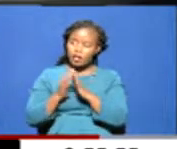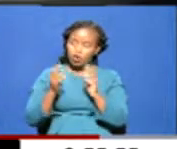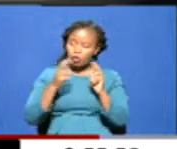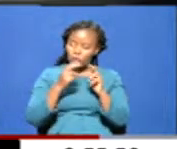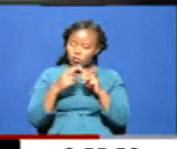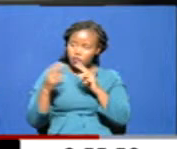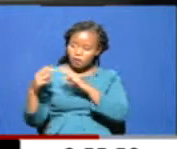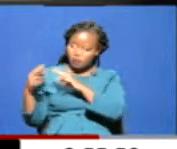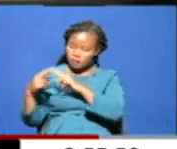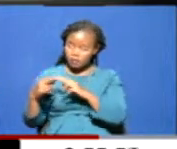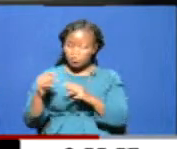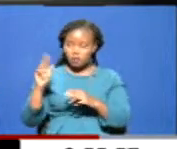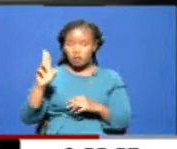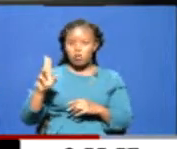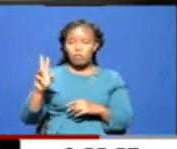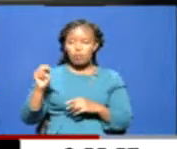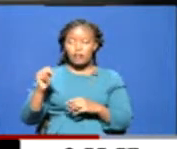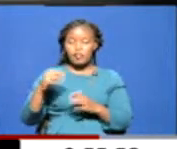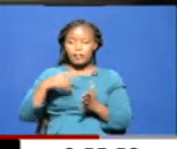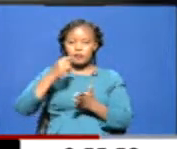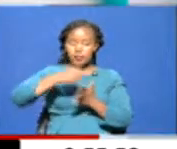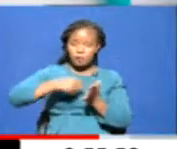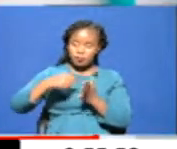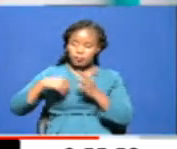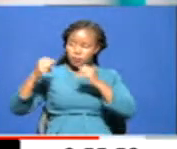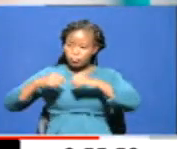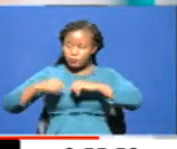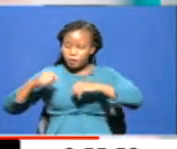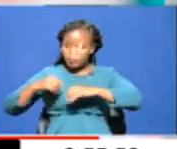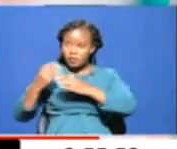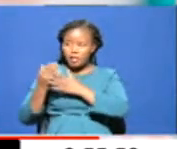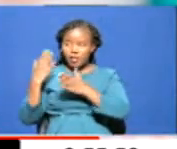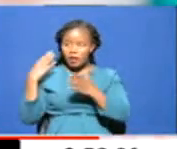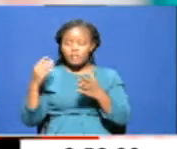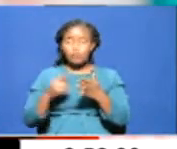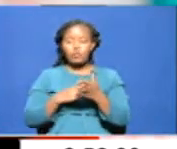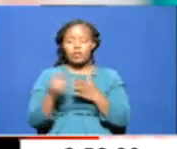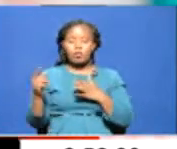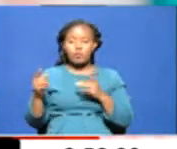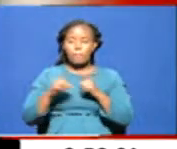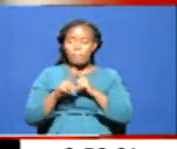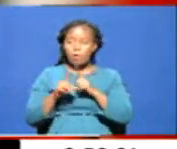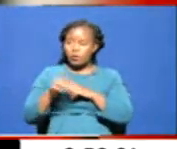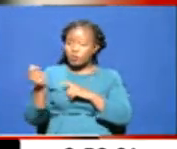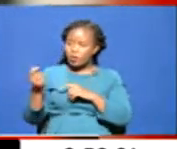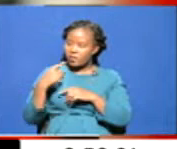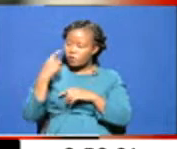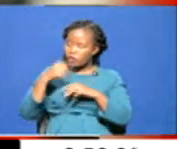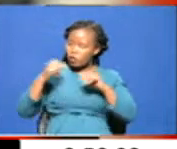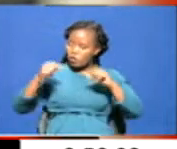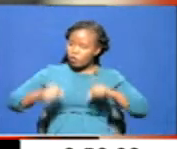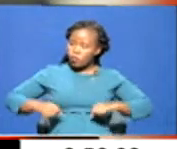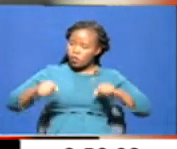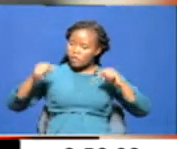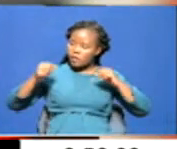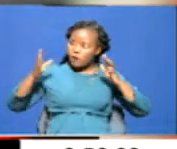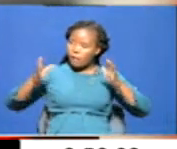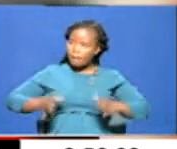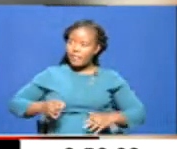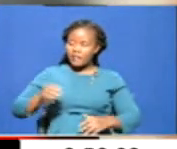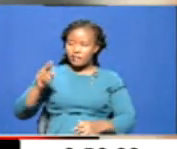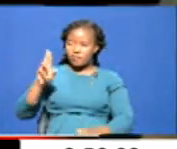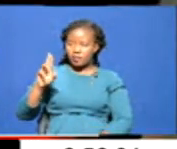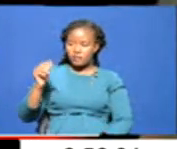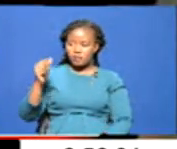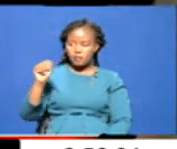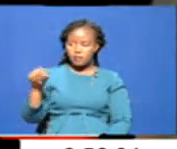reached an agreement with Lokomotiv Moscow last week for the release of Rangnick, who was manager of sports and development at the Russian club. He will take